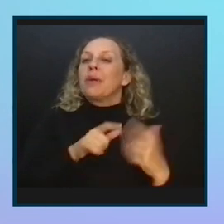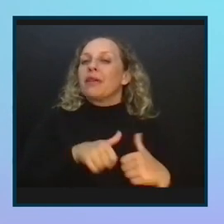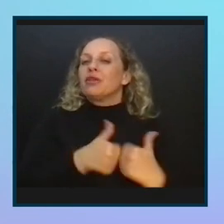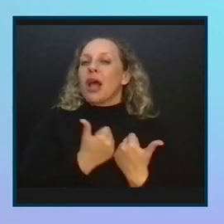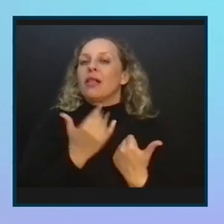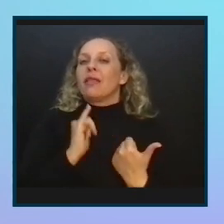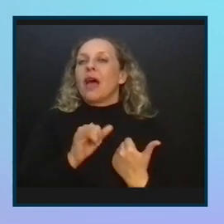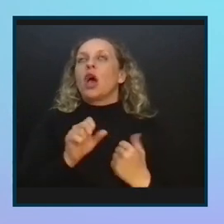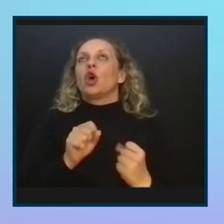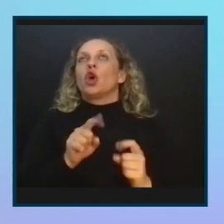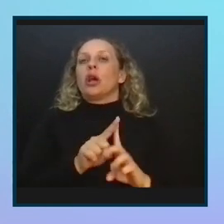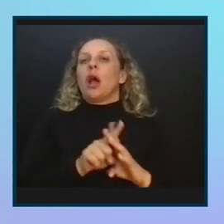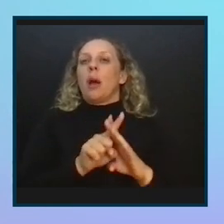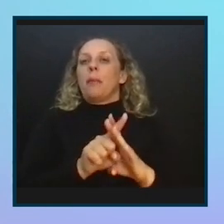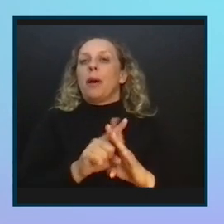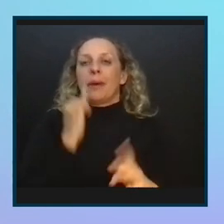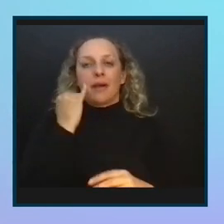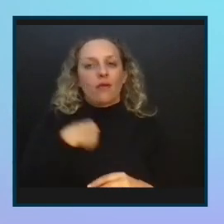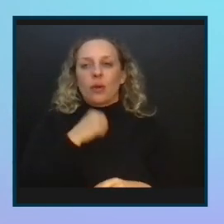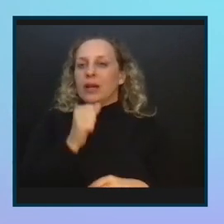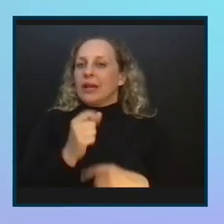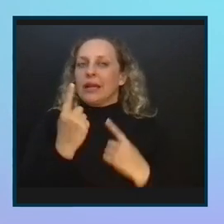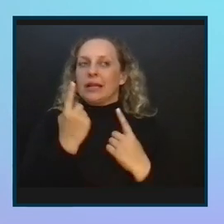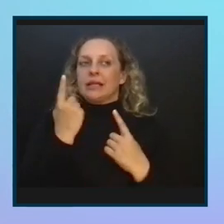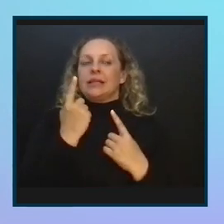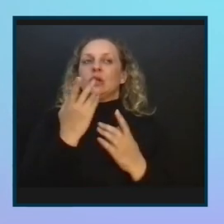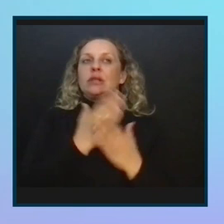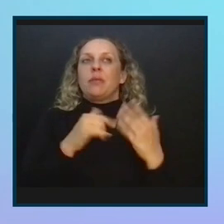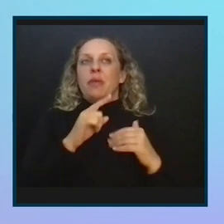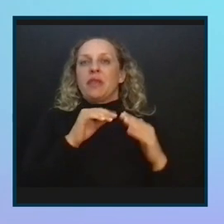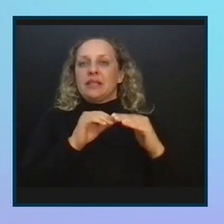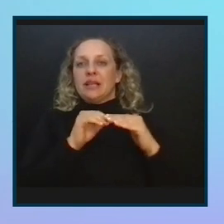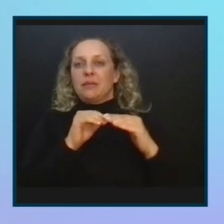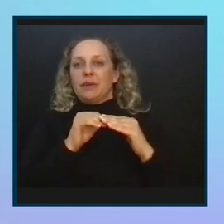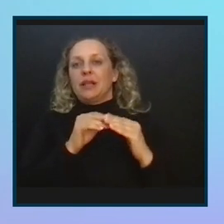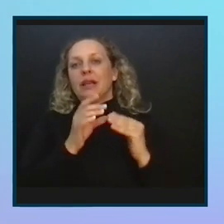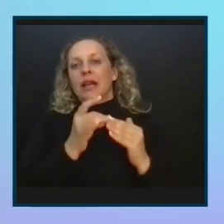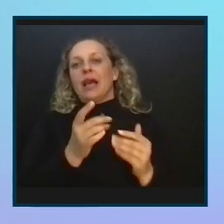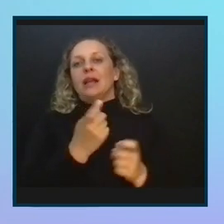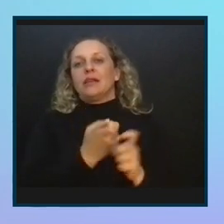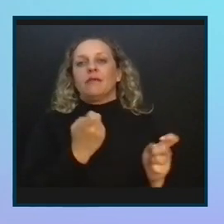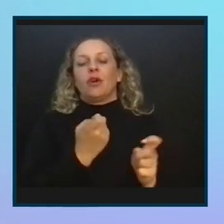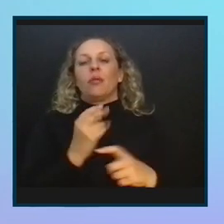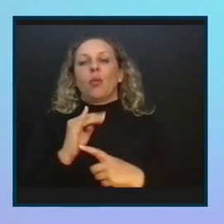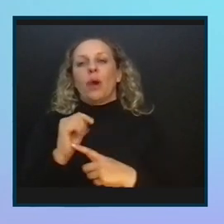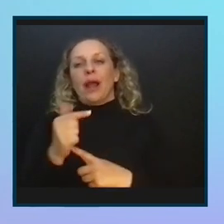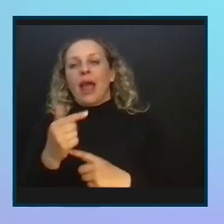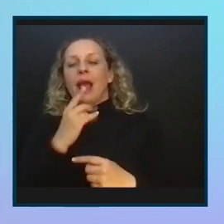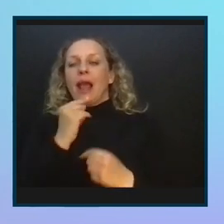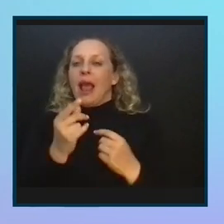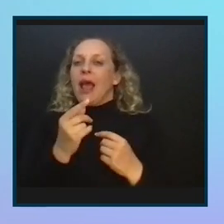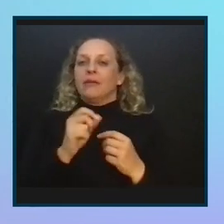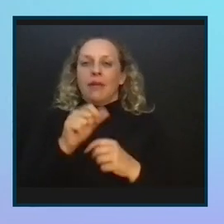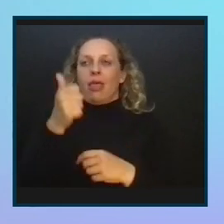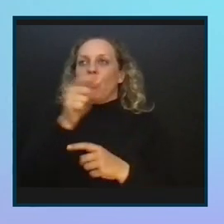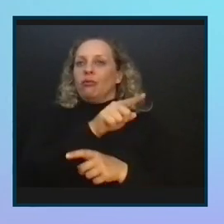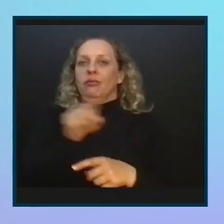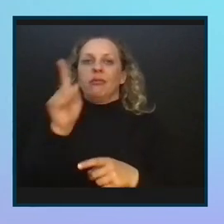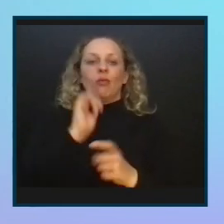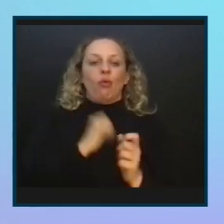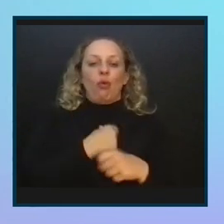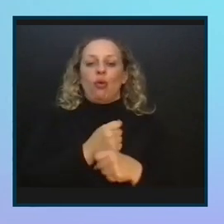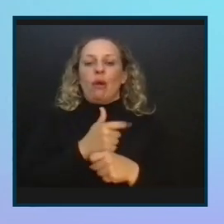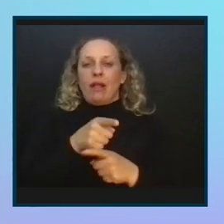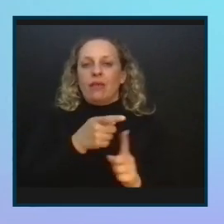challenges that could come up if we didn't consider some of the accessibility guidance from WCAG and beyond when we're creating